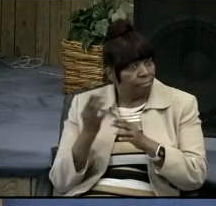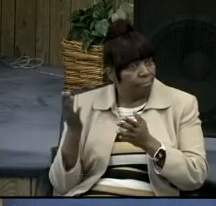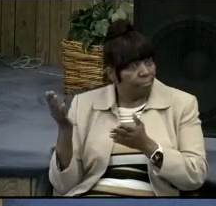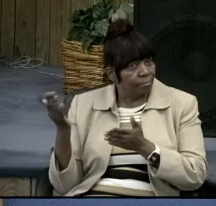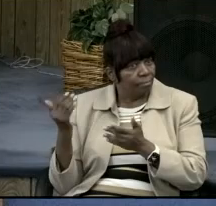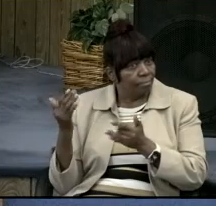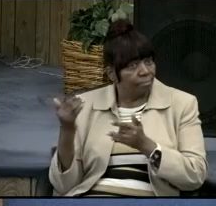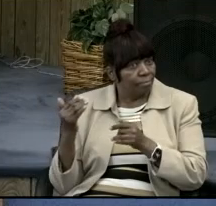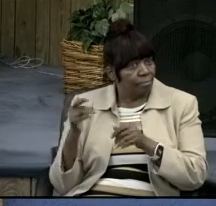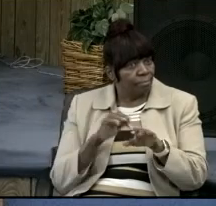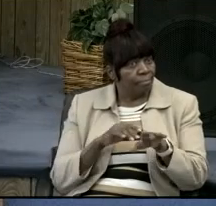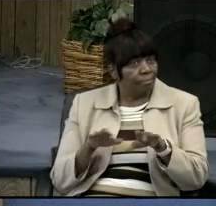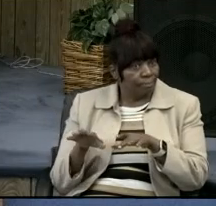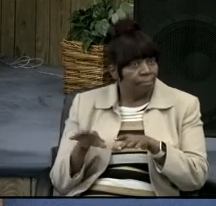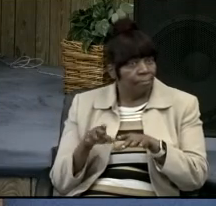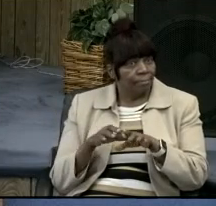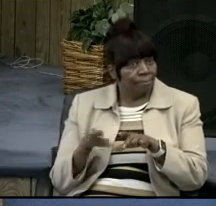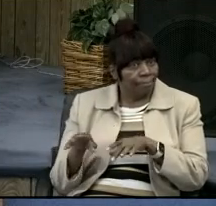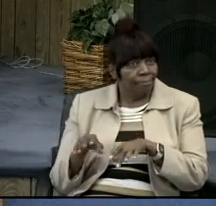coming for your music?